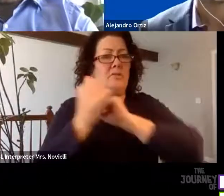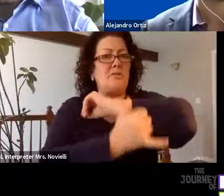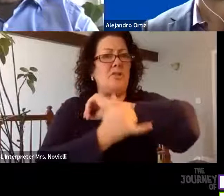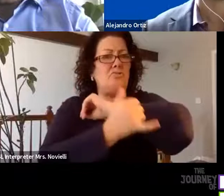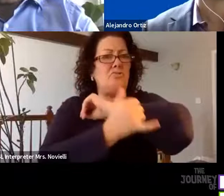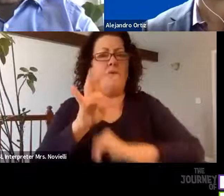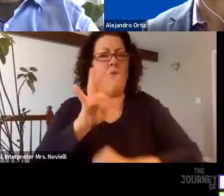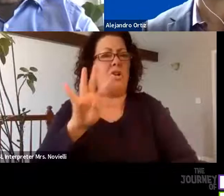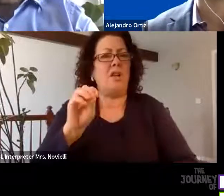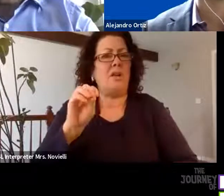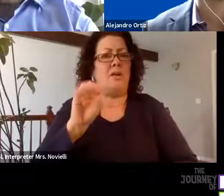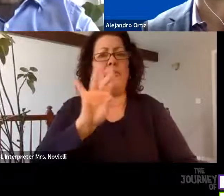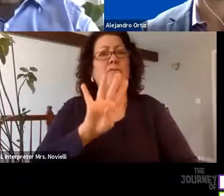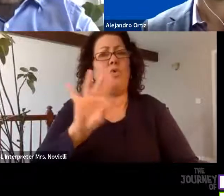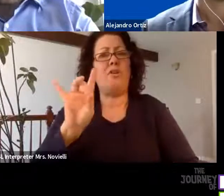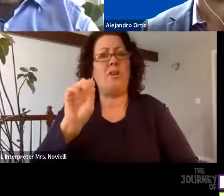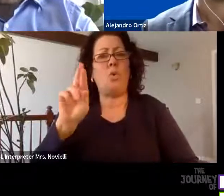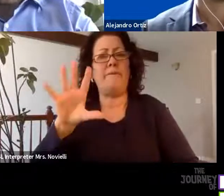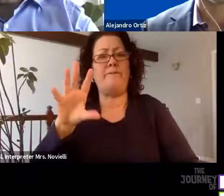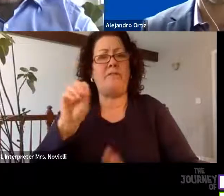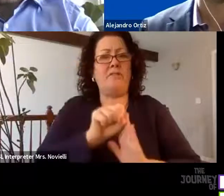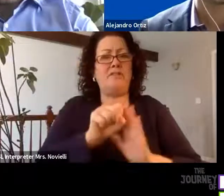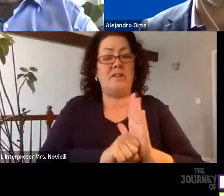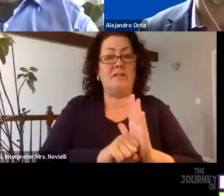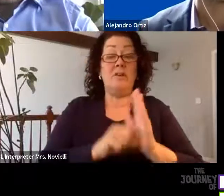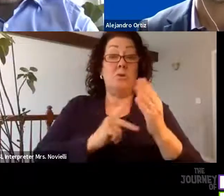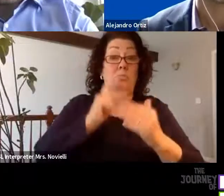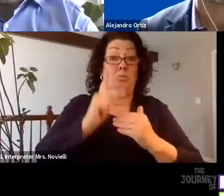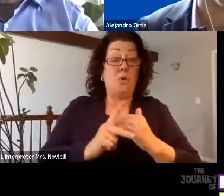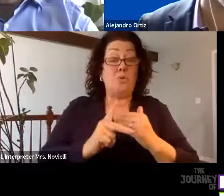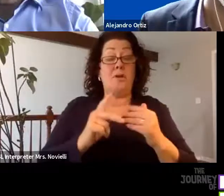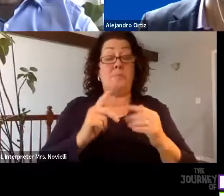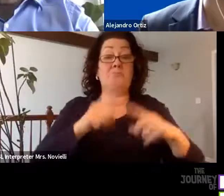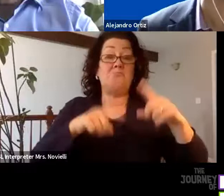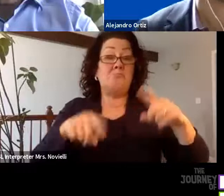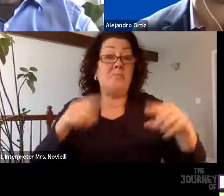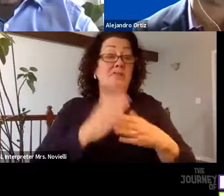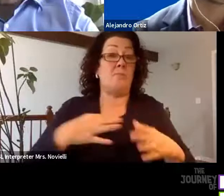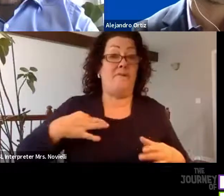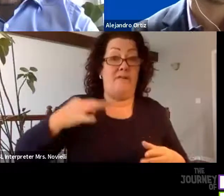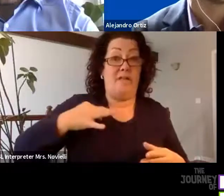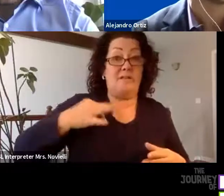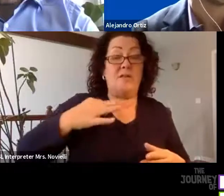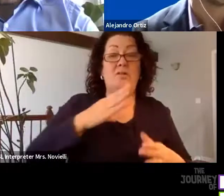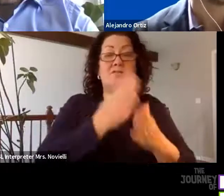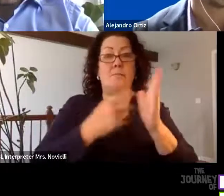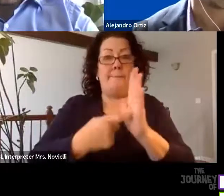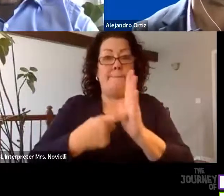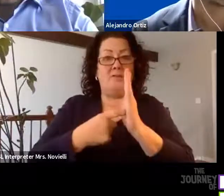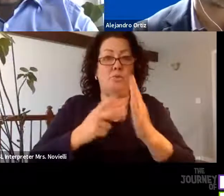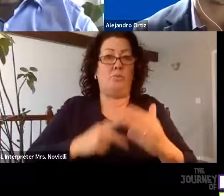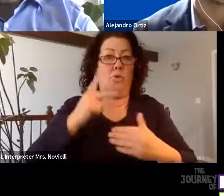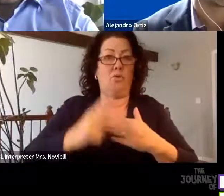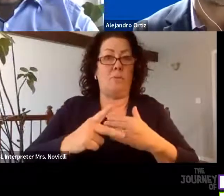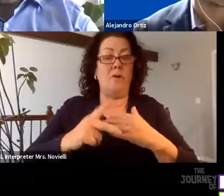states. And these programs, they vary in form. Sometimes some are voluntary, some are mandatory. But the